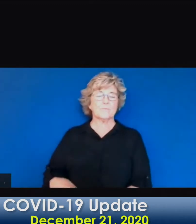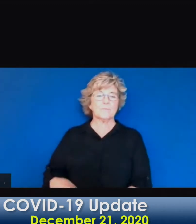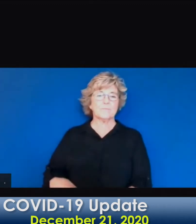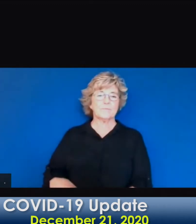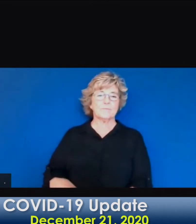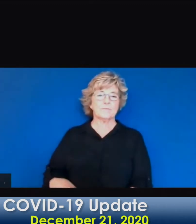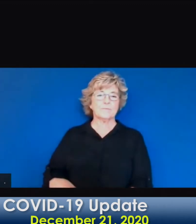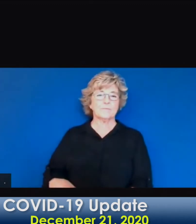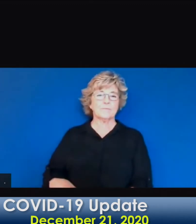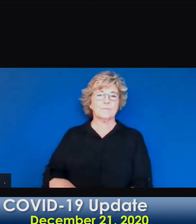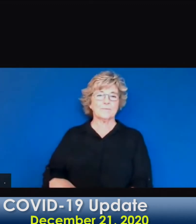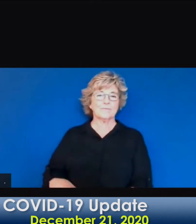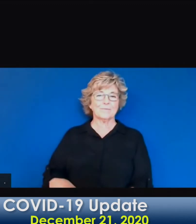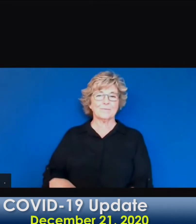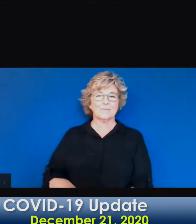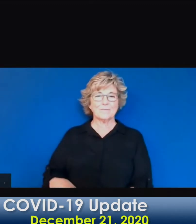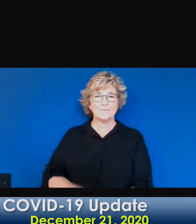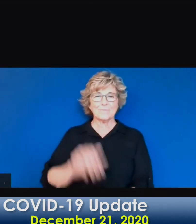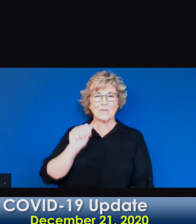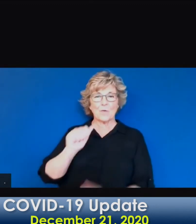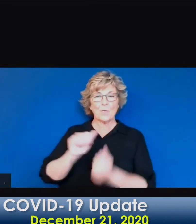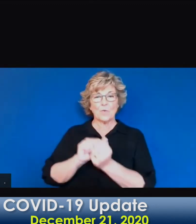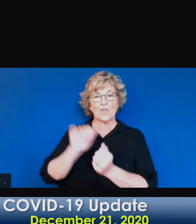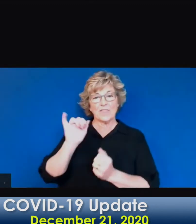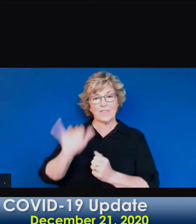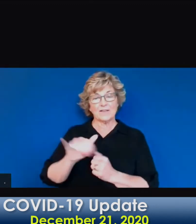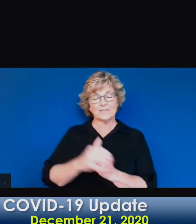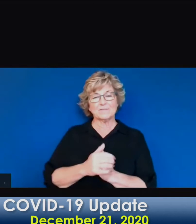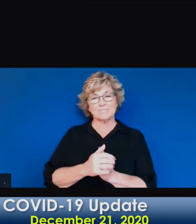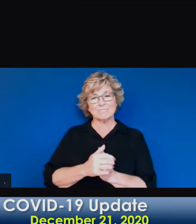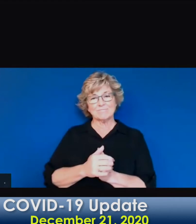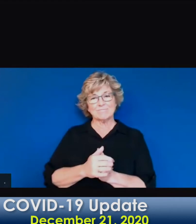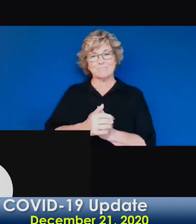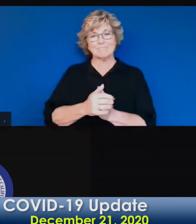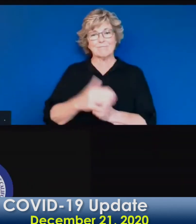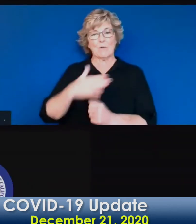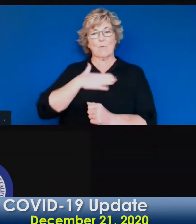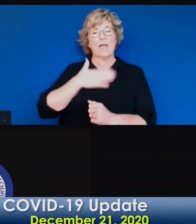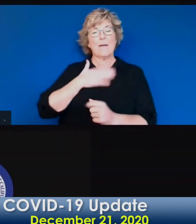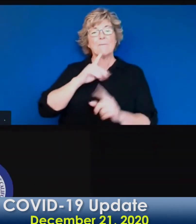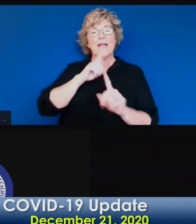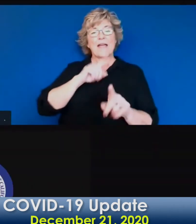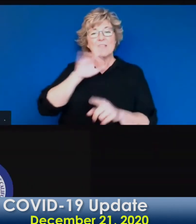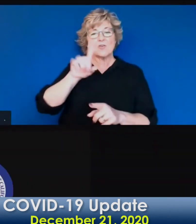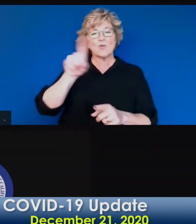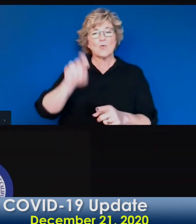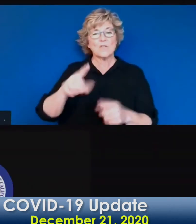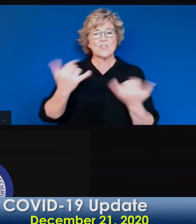more consistent basis. So with that, of course, we're now happy to answer any questions.